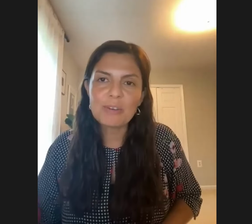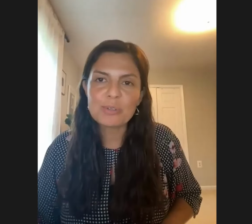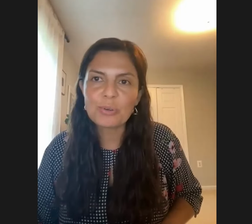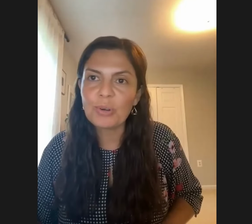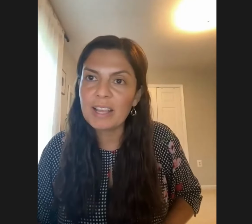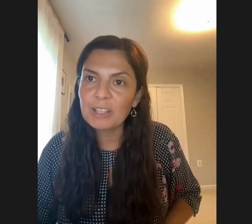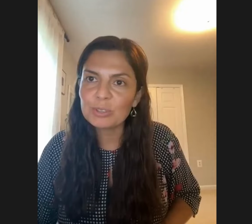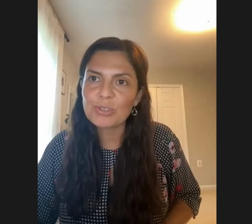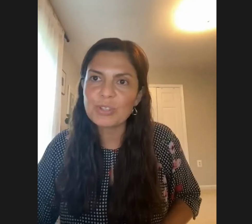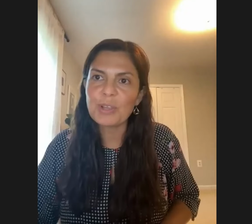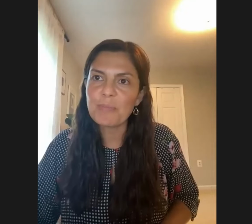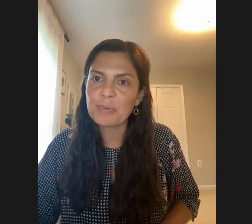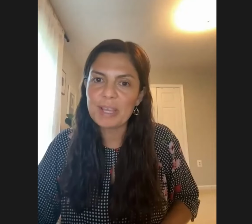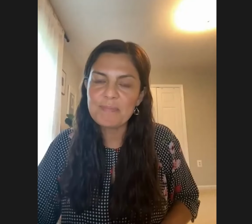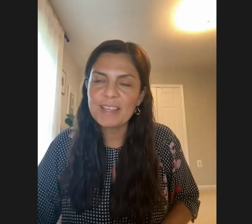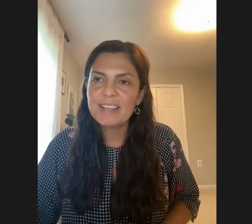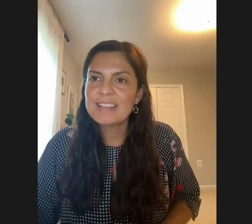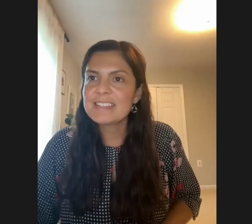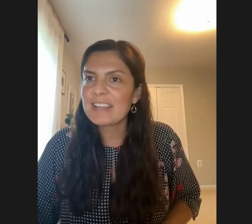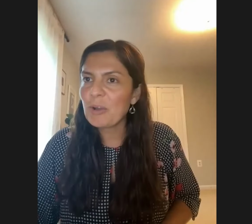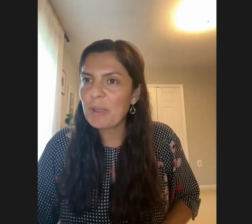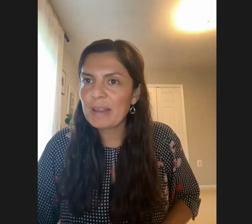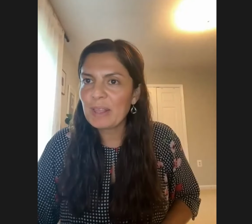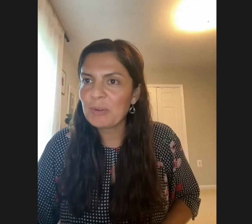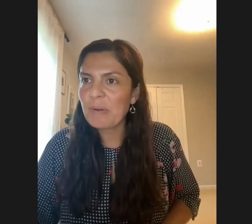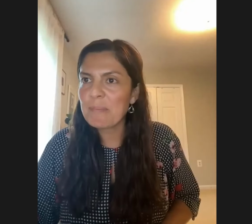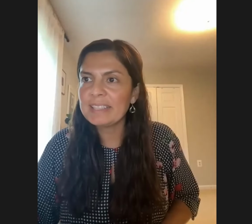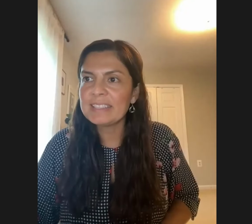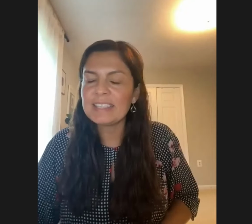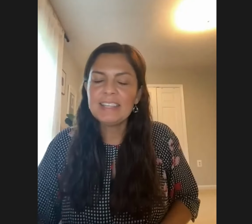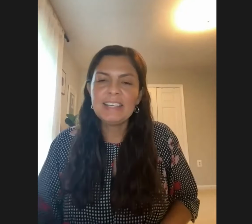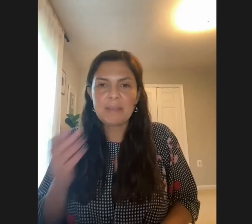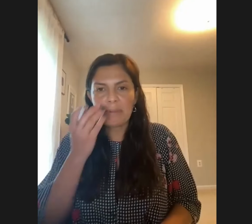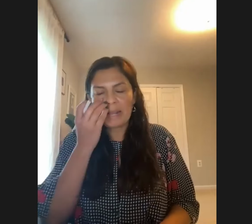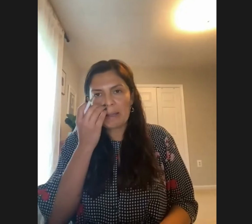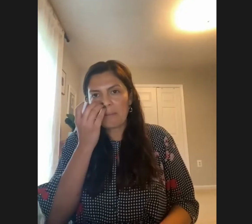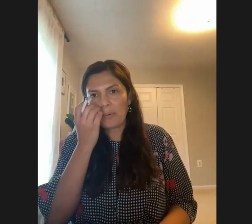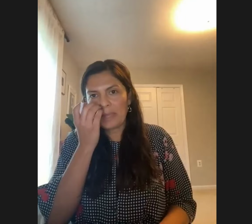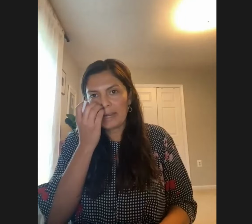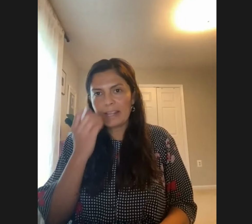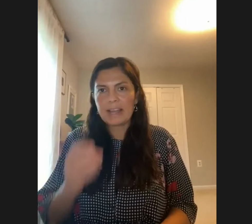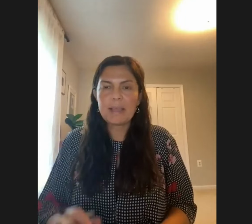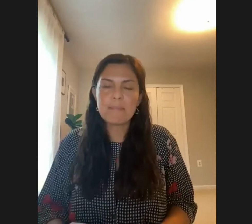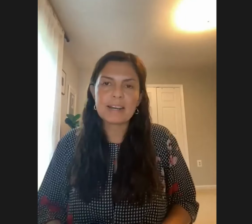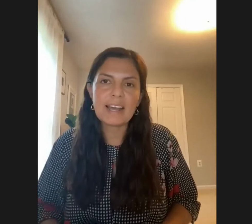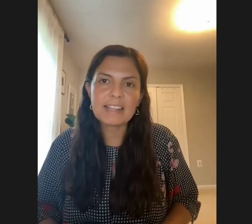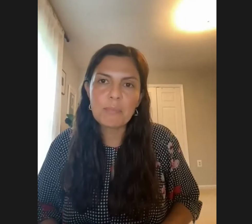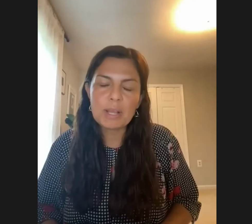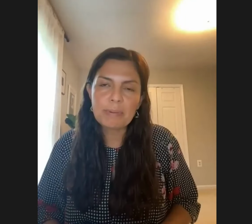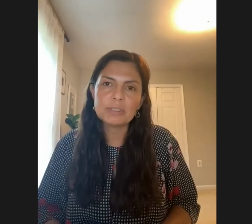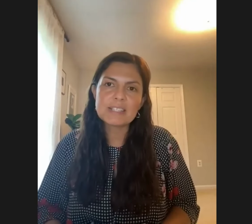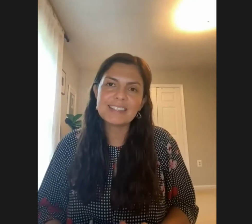Now I will give way to our questions to Sergio Minue. Welcome, Sergio, once again.